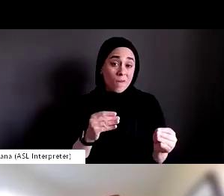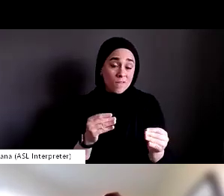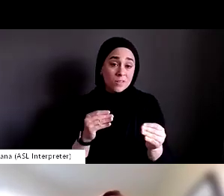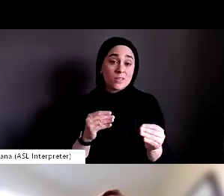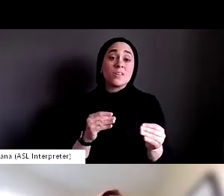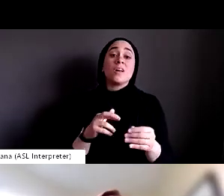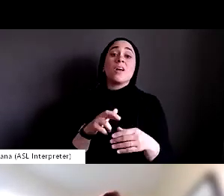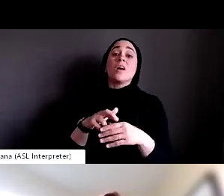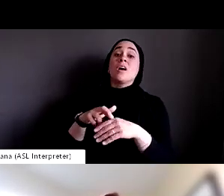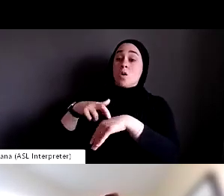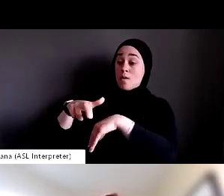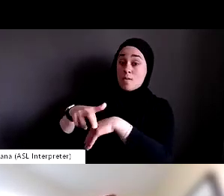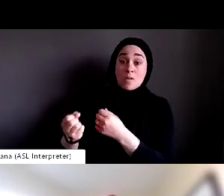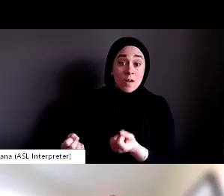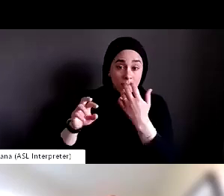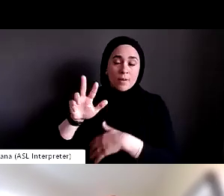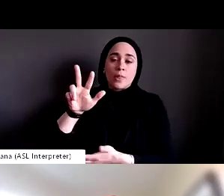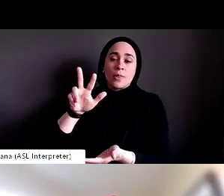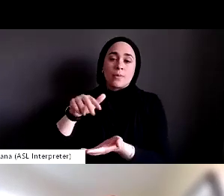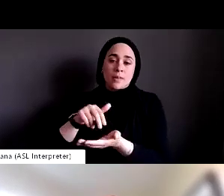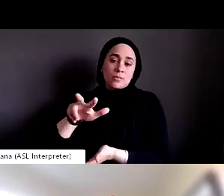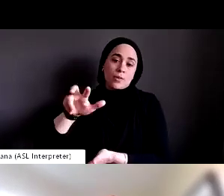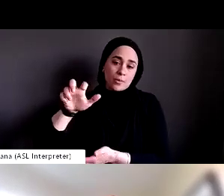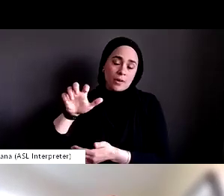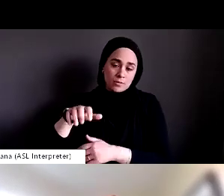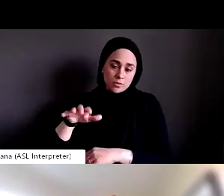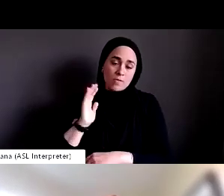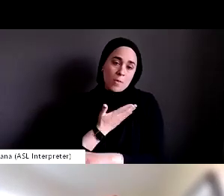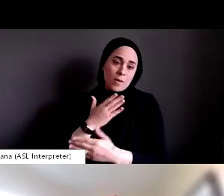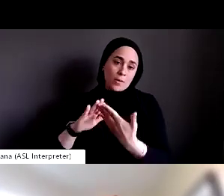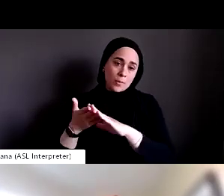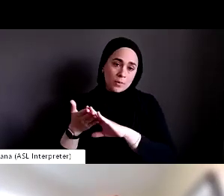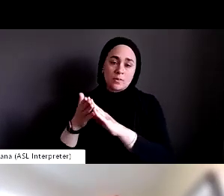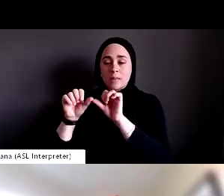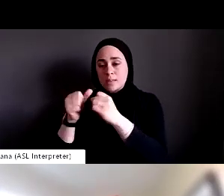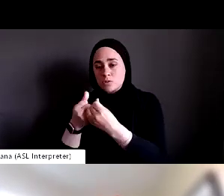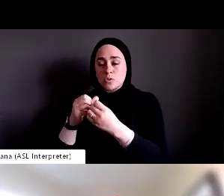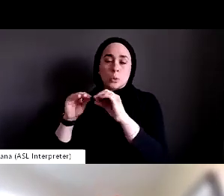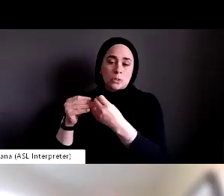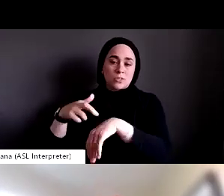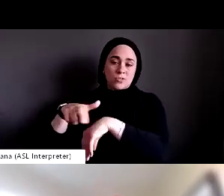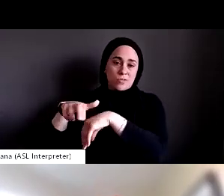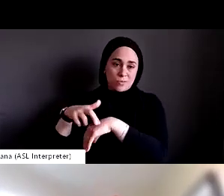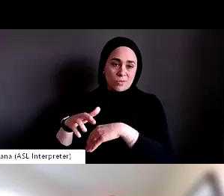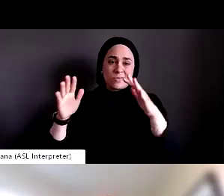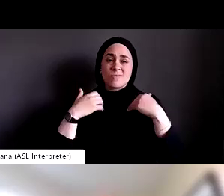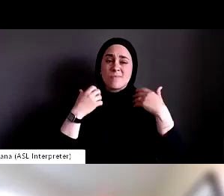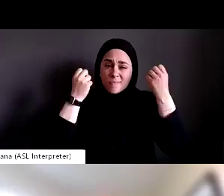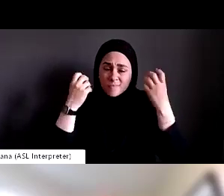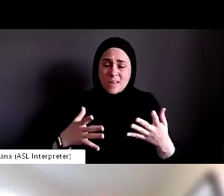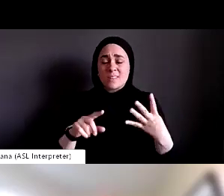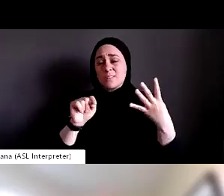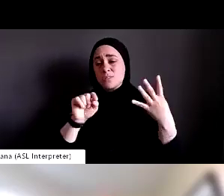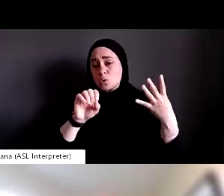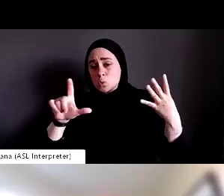over 3,300 referrals to different community agencies and organizations. We have numerous tools and resources which we continue